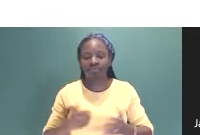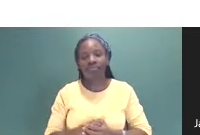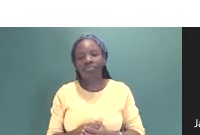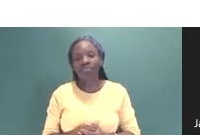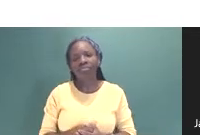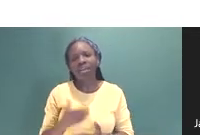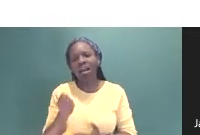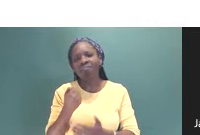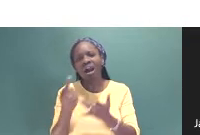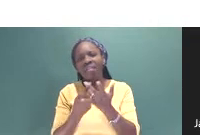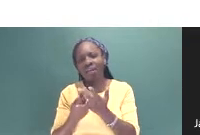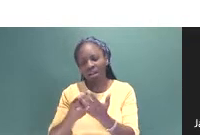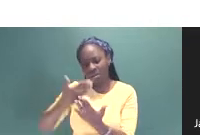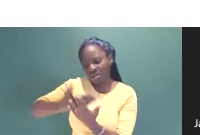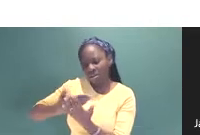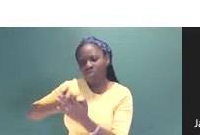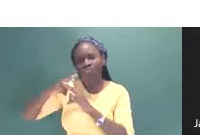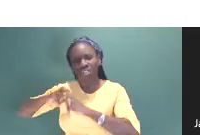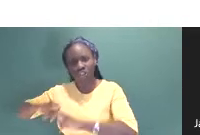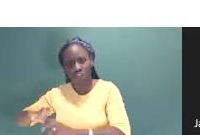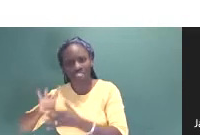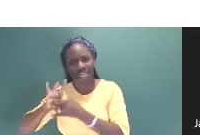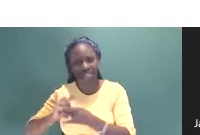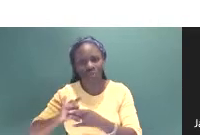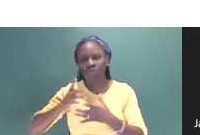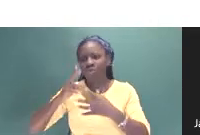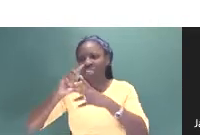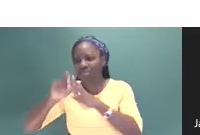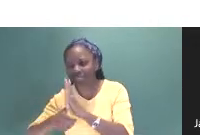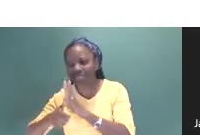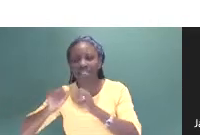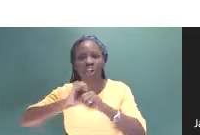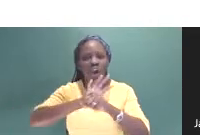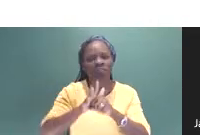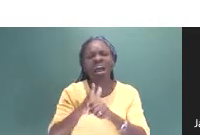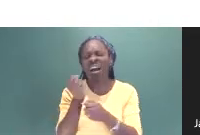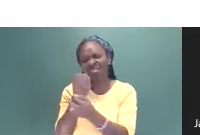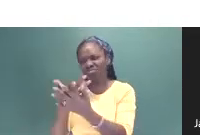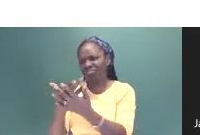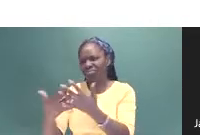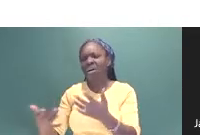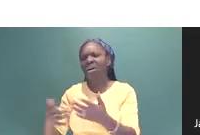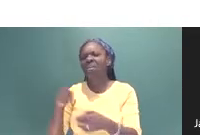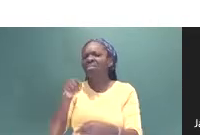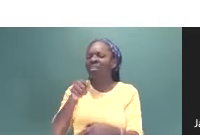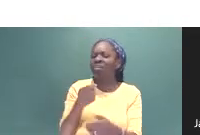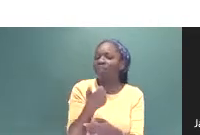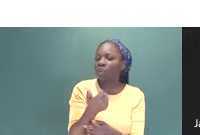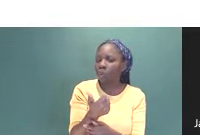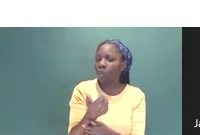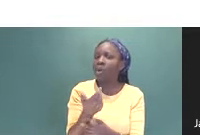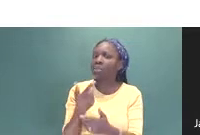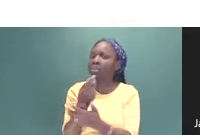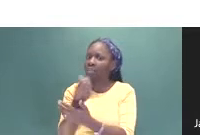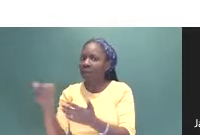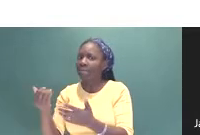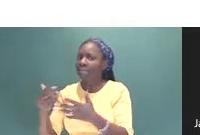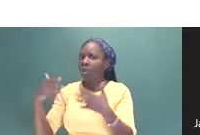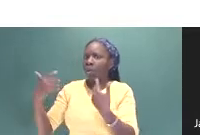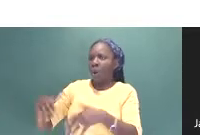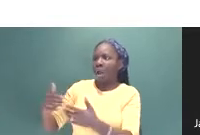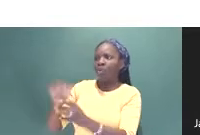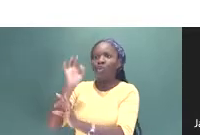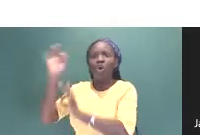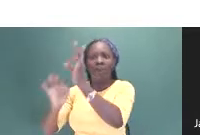other studies about disability and COVID. There are more than these. This is just a few of them. So there are a couple of big global